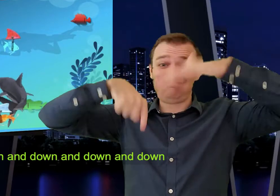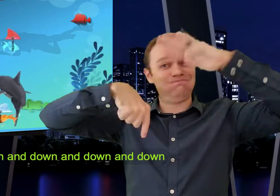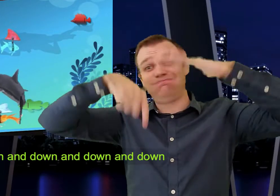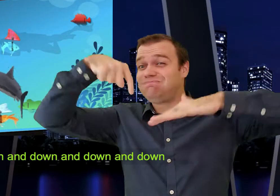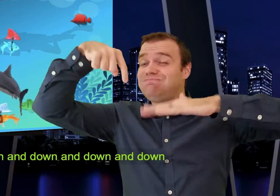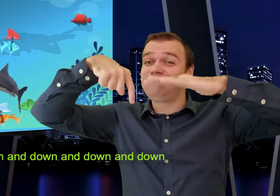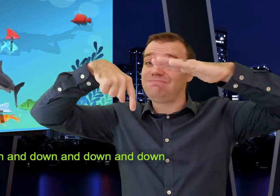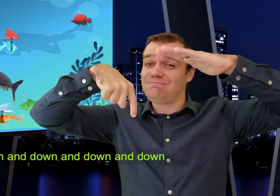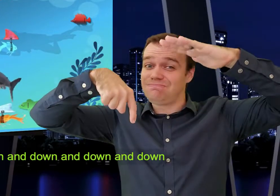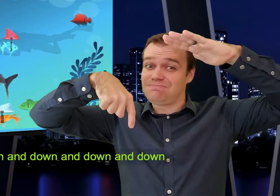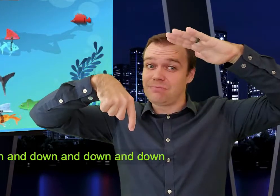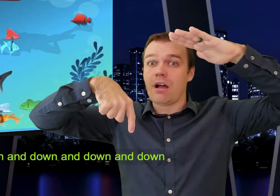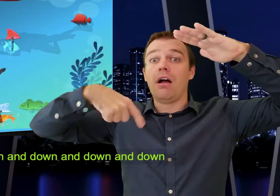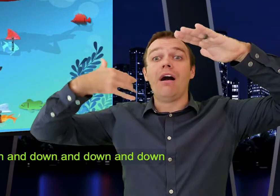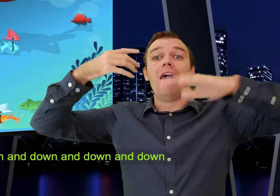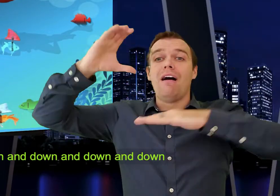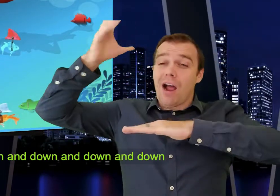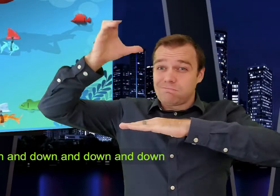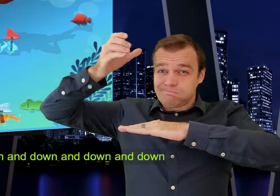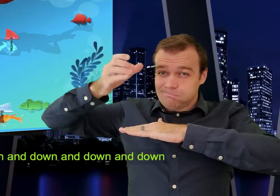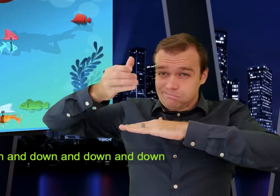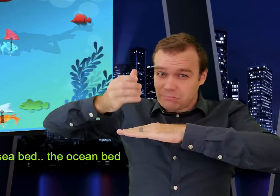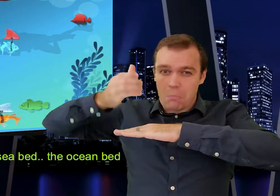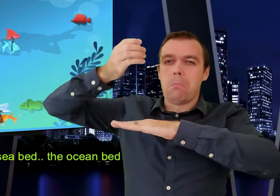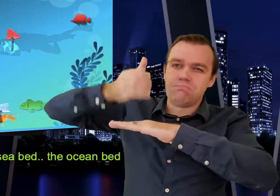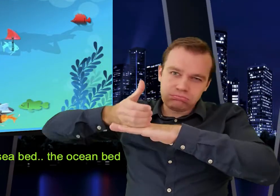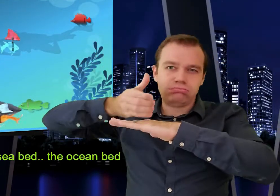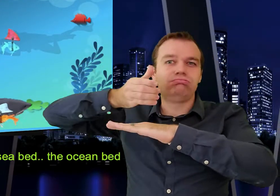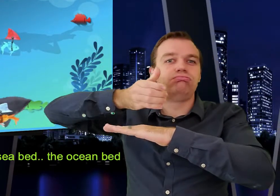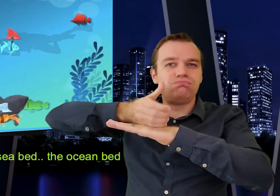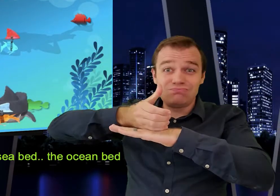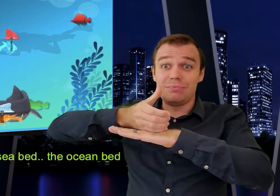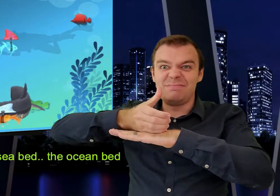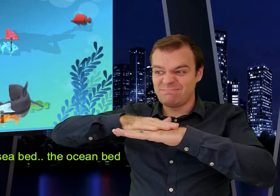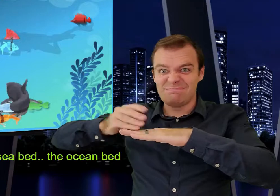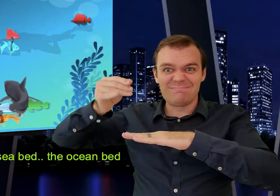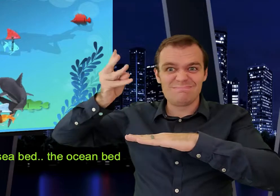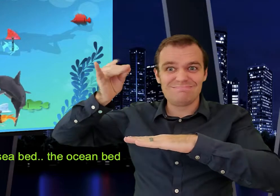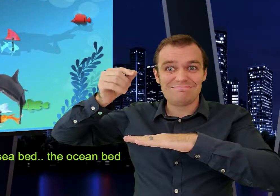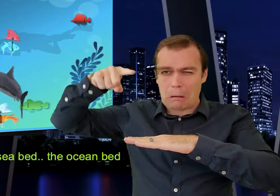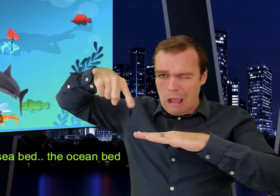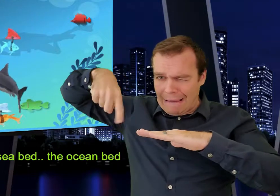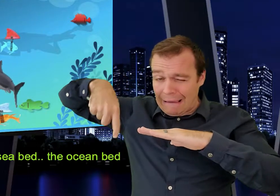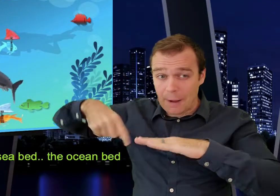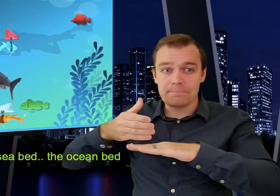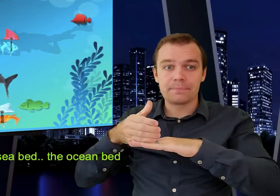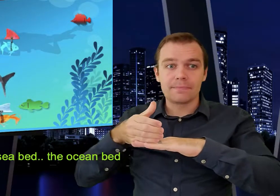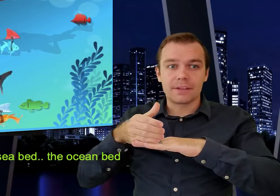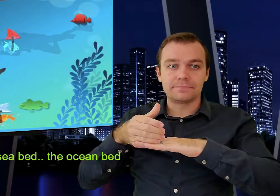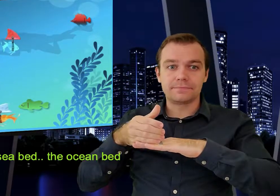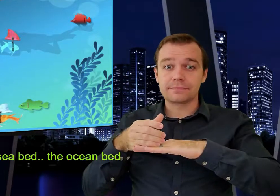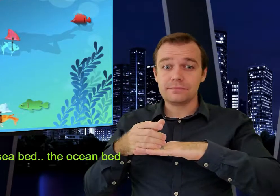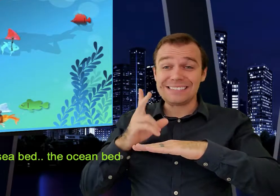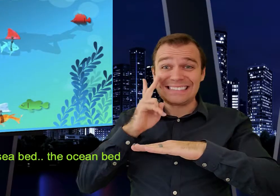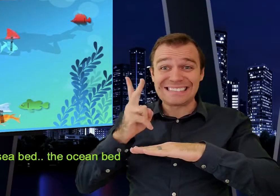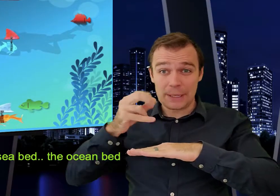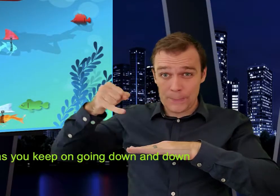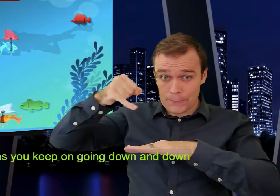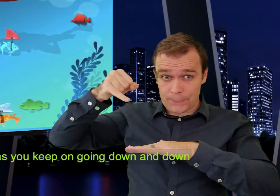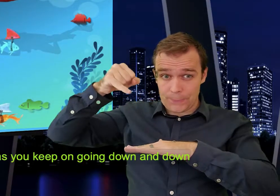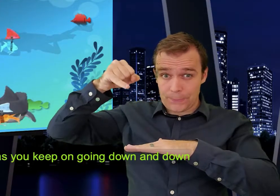and down and down and down and down and down. And they reach the seabed, the ocean bed.